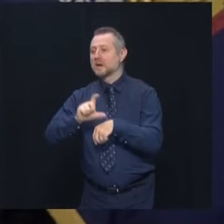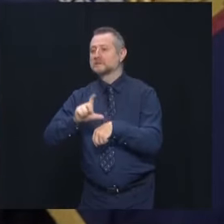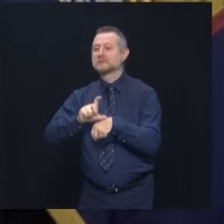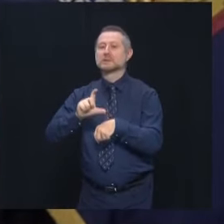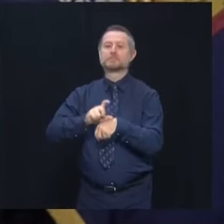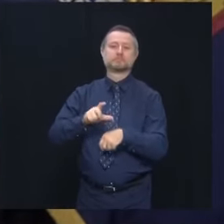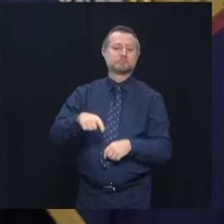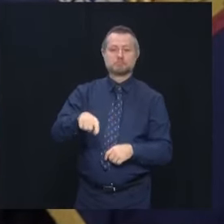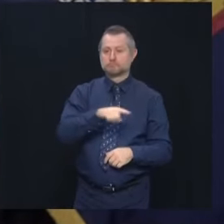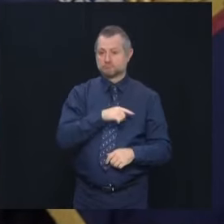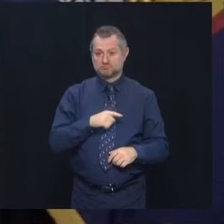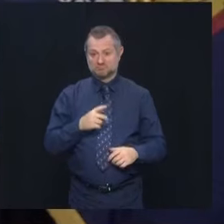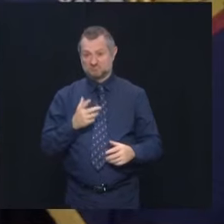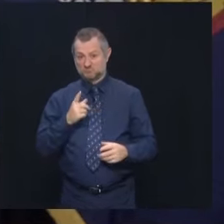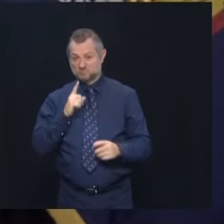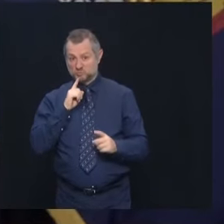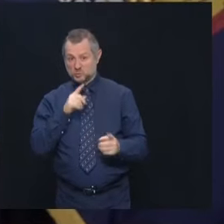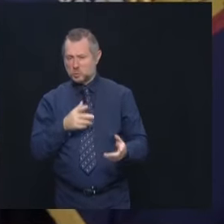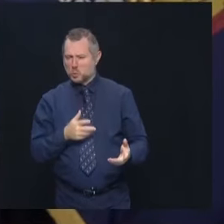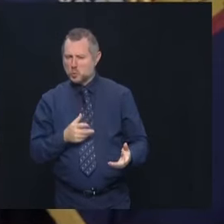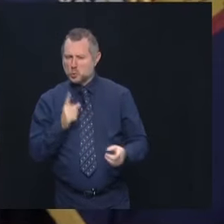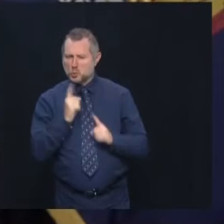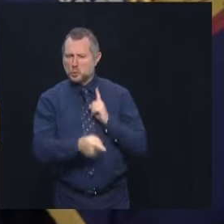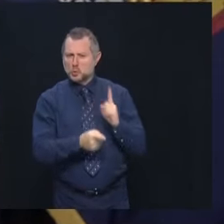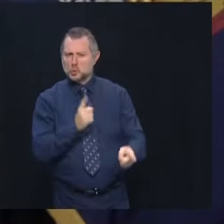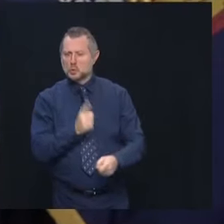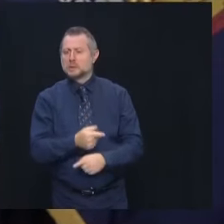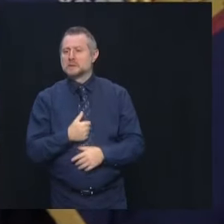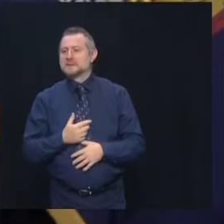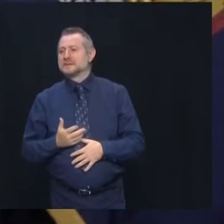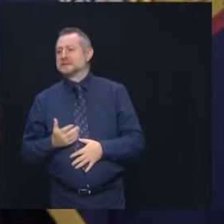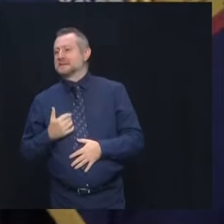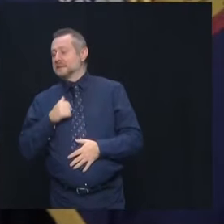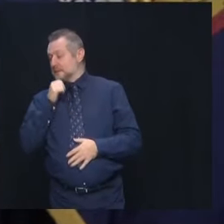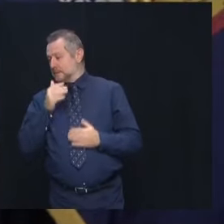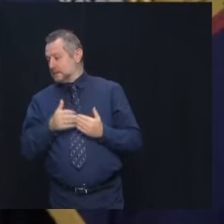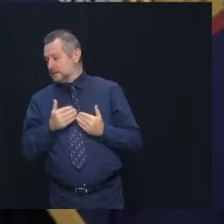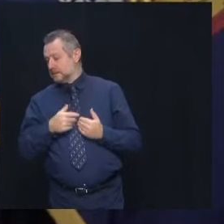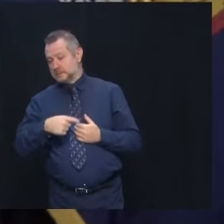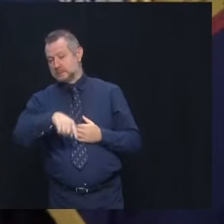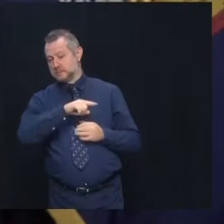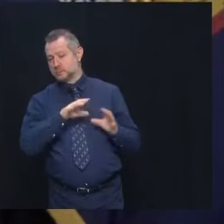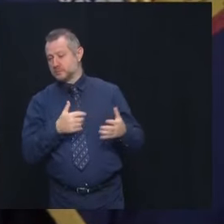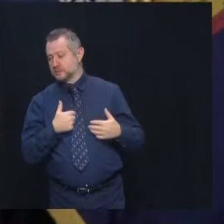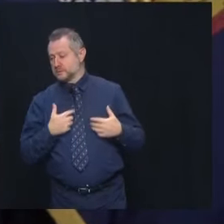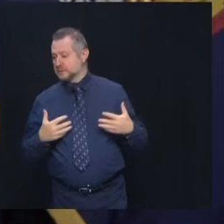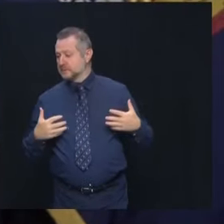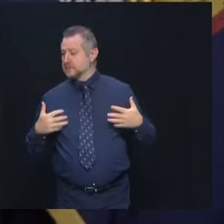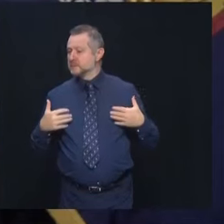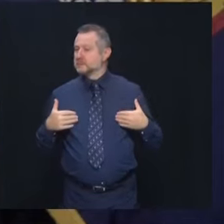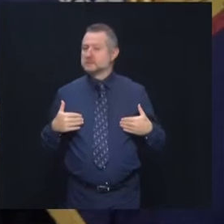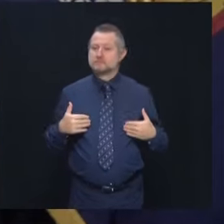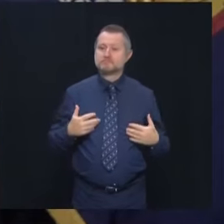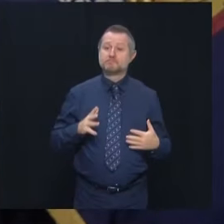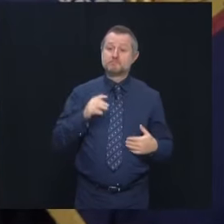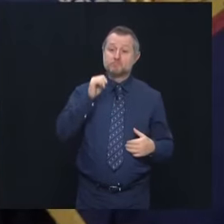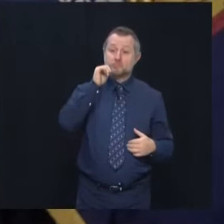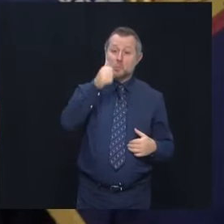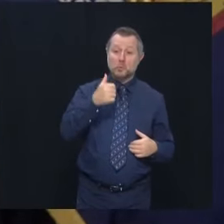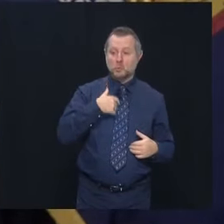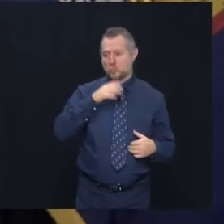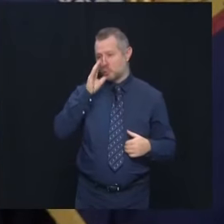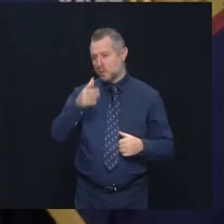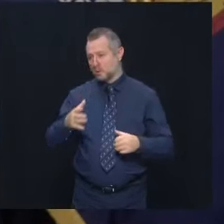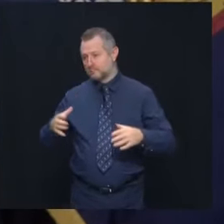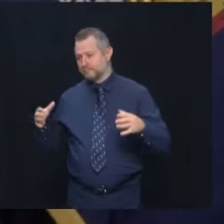politically uncomfortable situation. You know, I have to say to the Orthodox community tomorrow, if